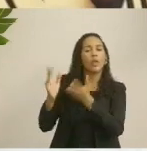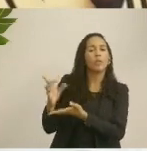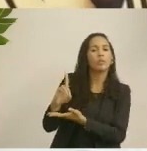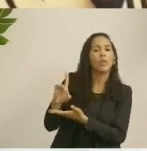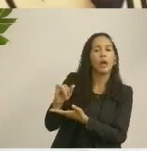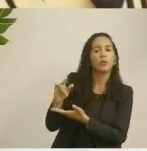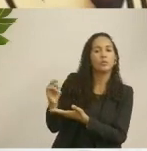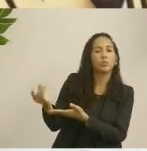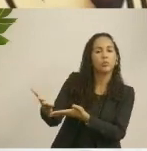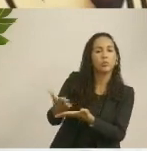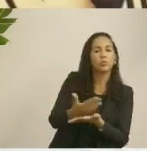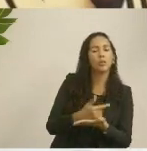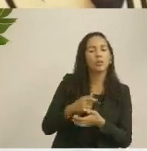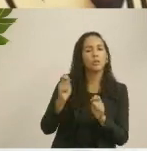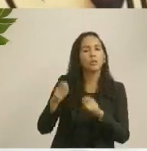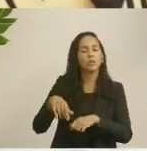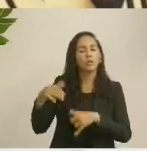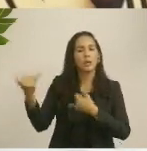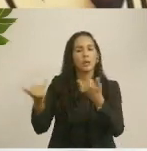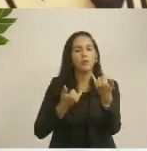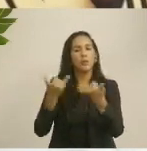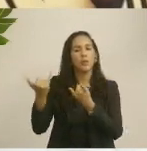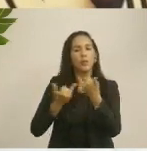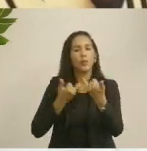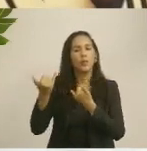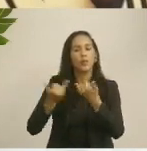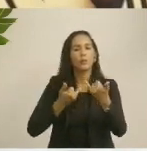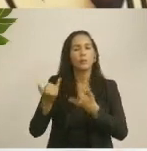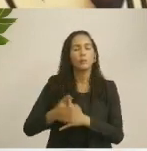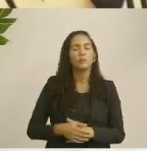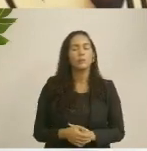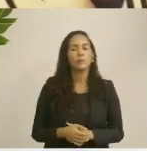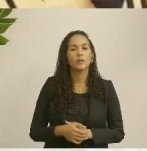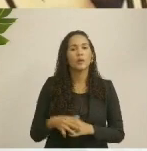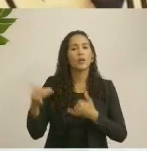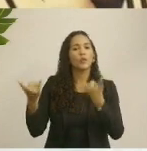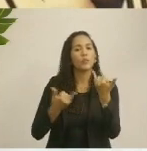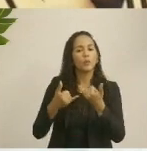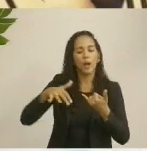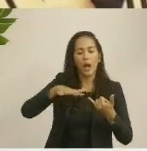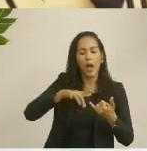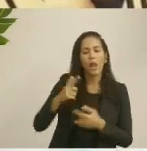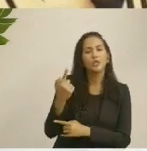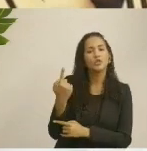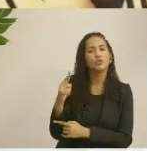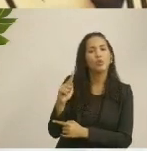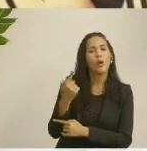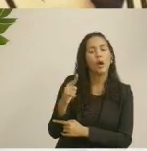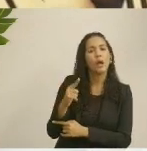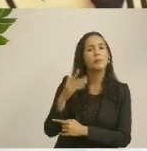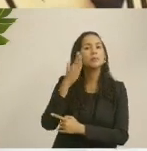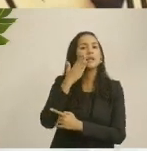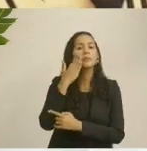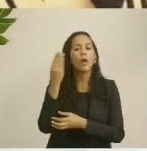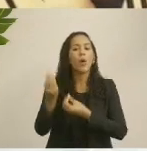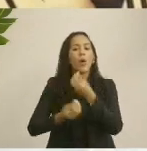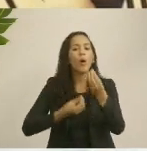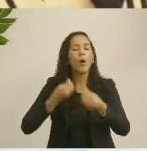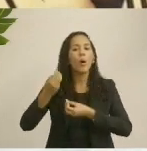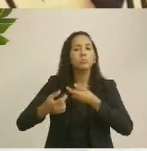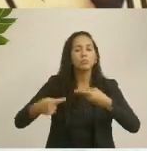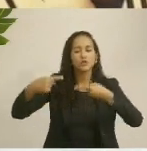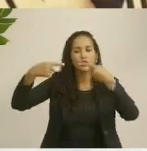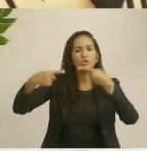system, GIS-based data, in order to address the challenges that we face, whether